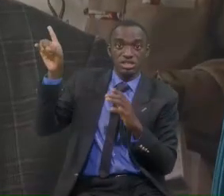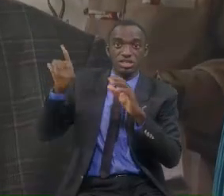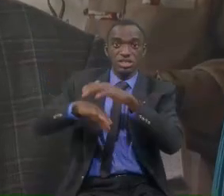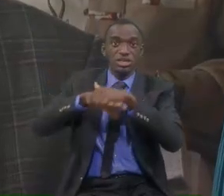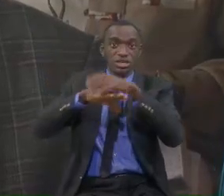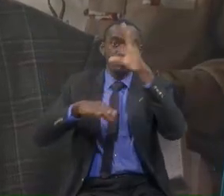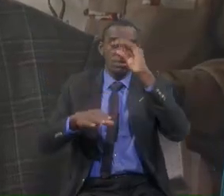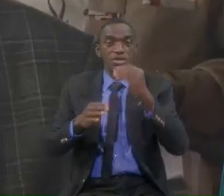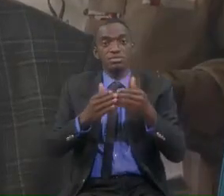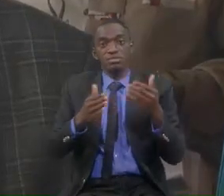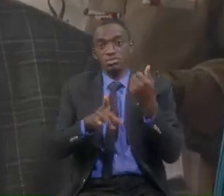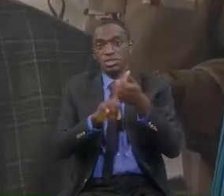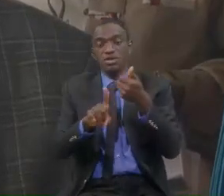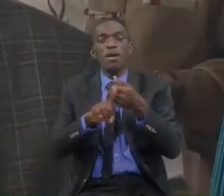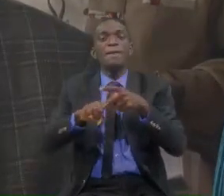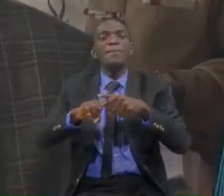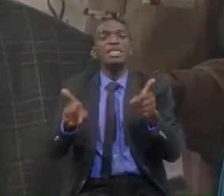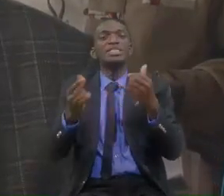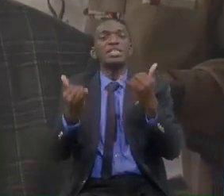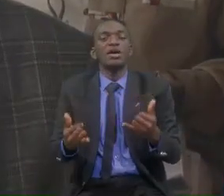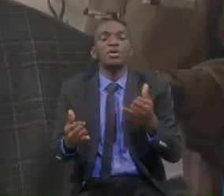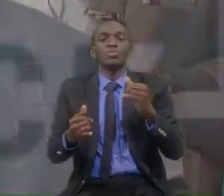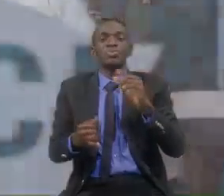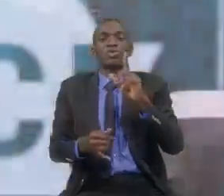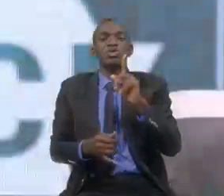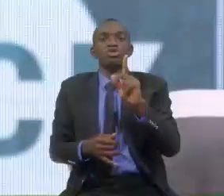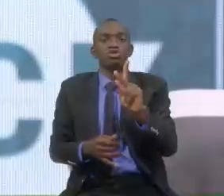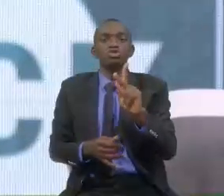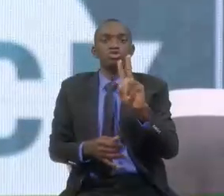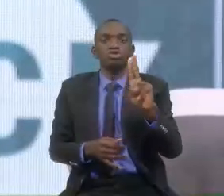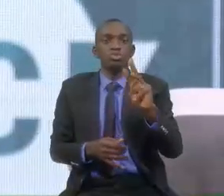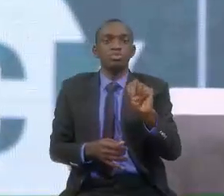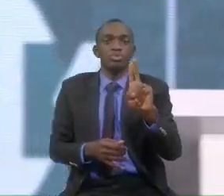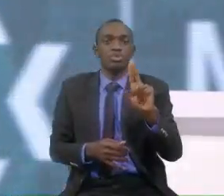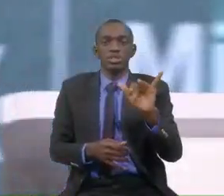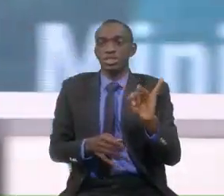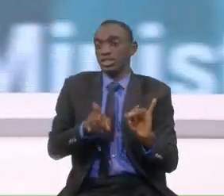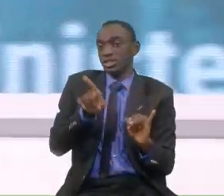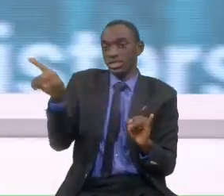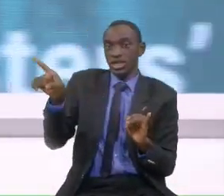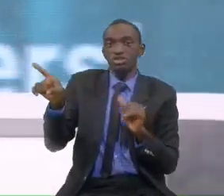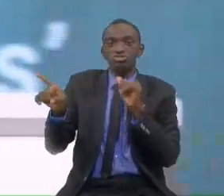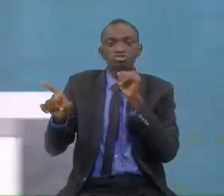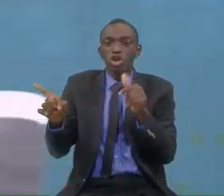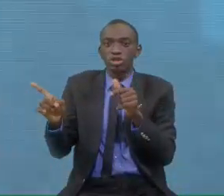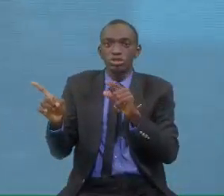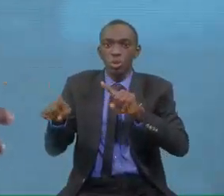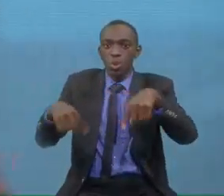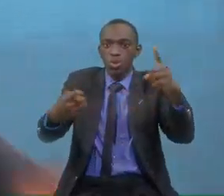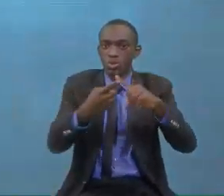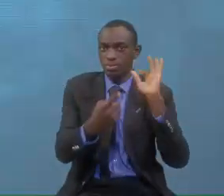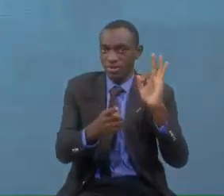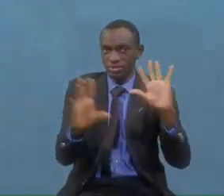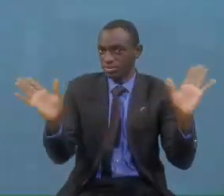pulpit. And remember, I didn't come as a preacher. And the preacher,